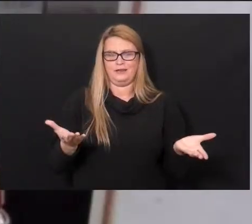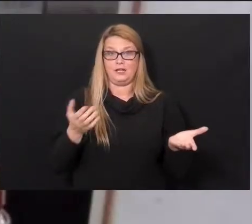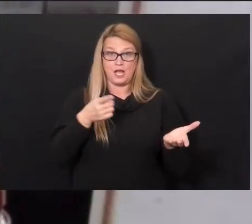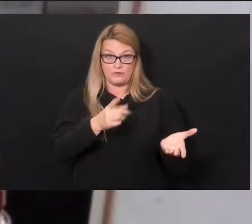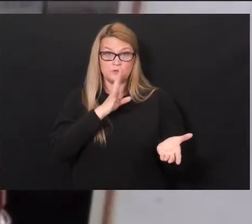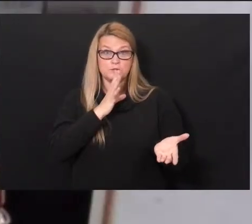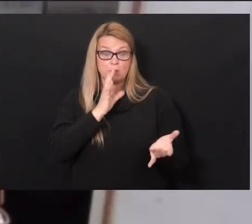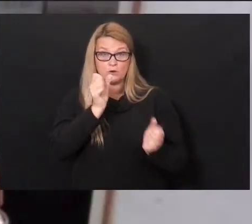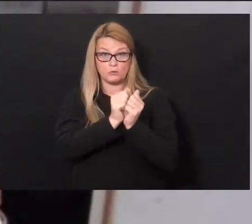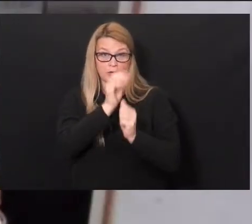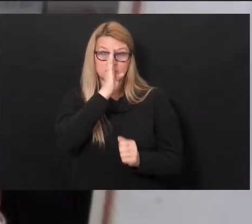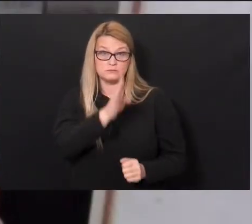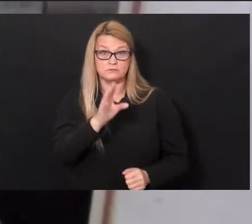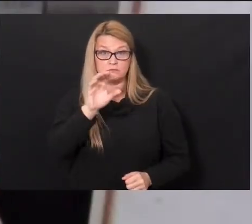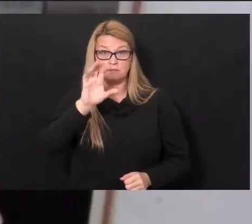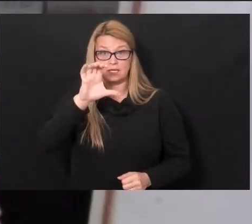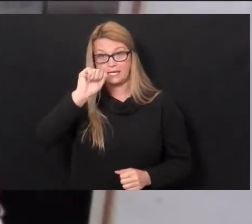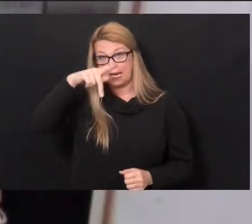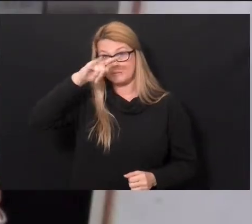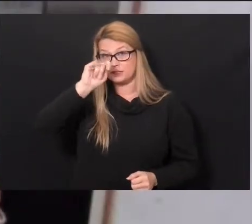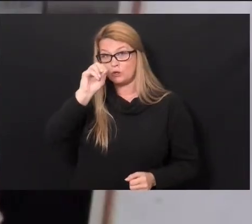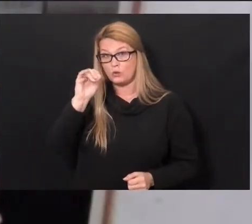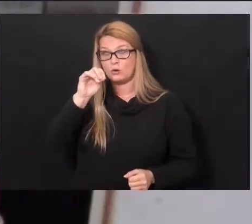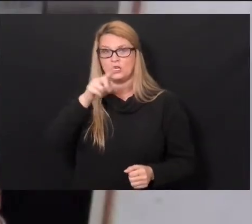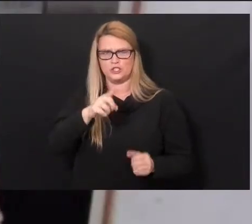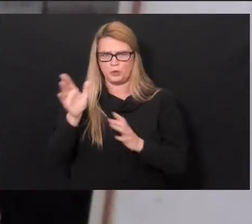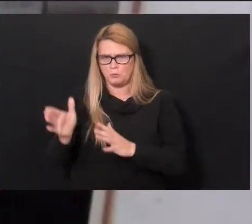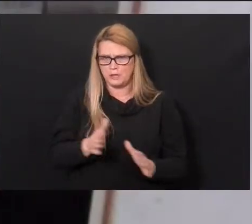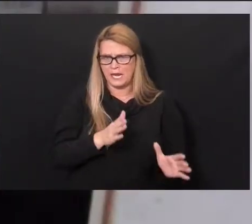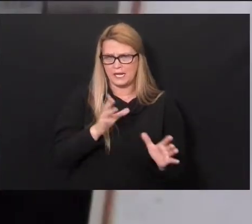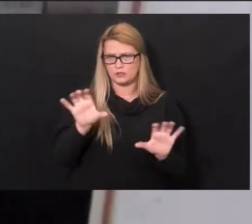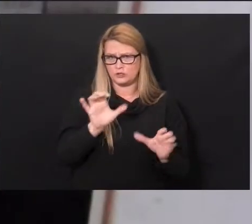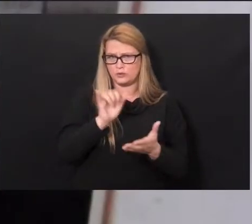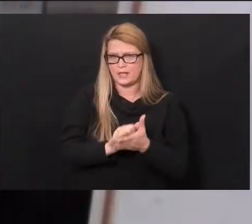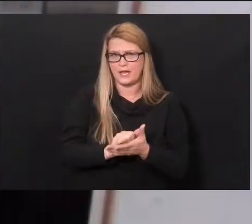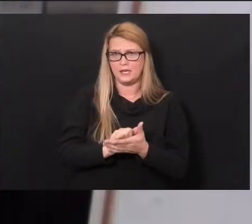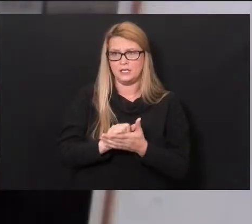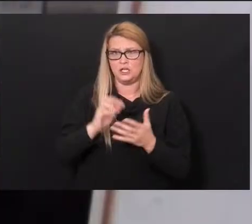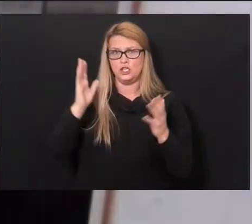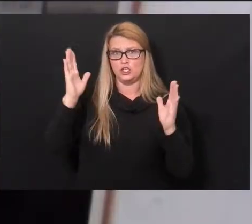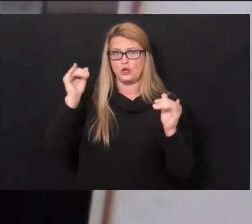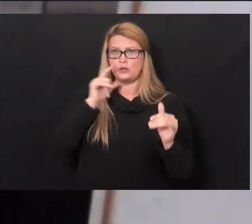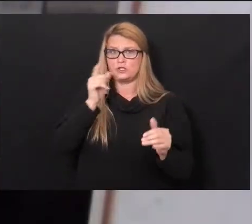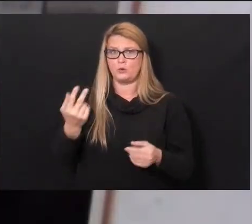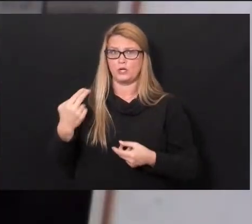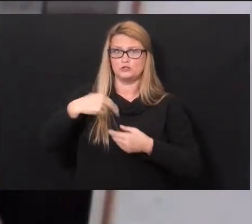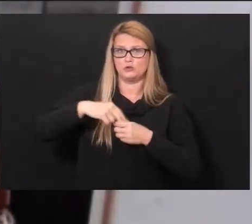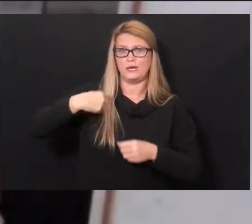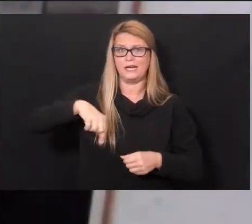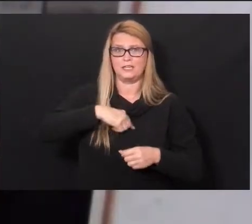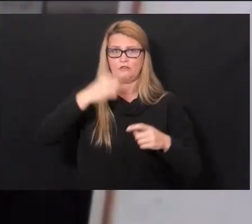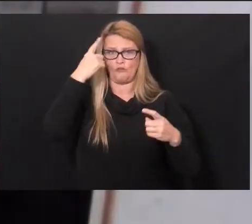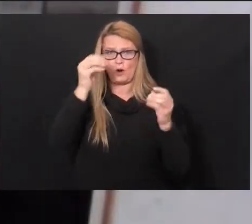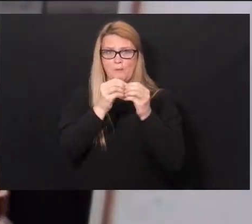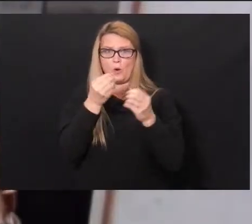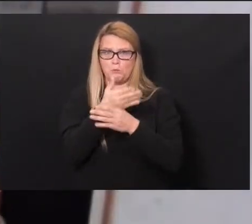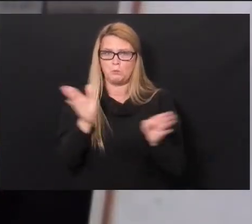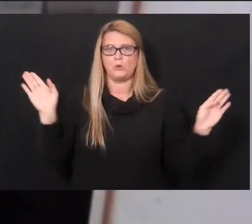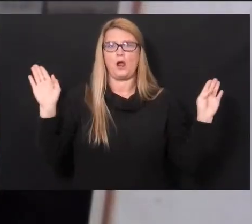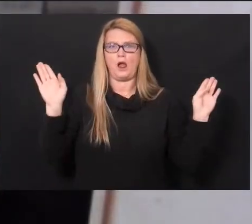with Senator Capito? Do you plan on it? Do you hope that she comes on board in the support of the broader package? Thank